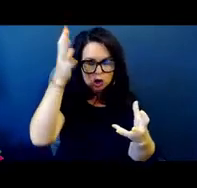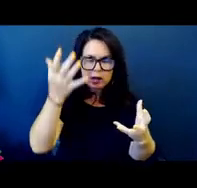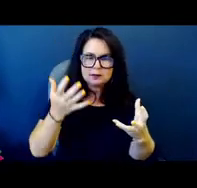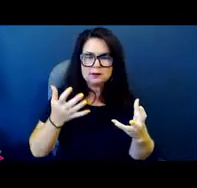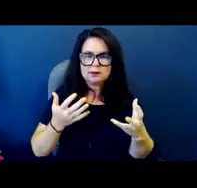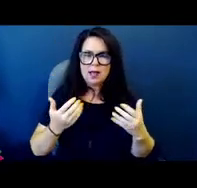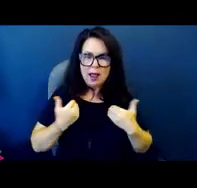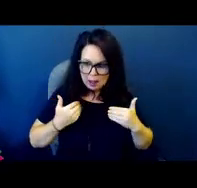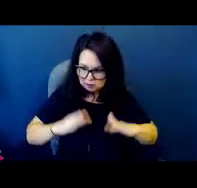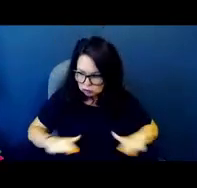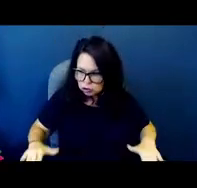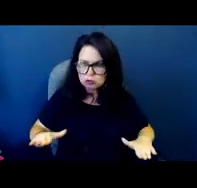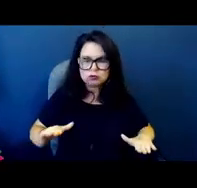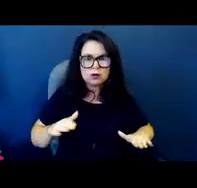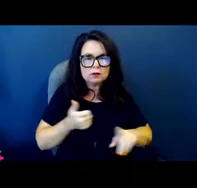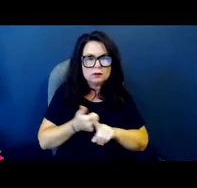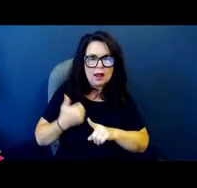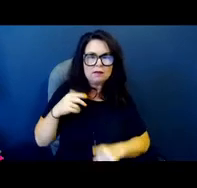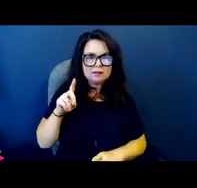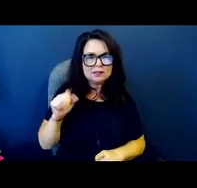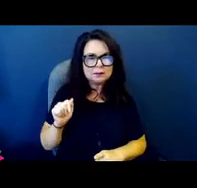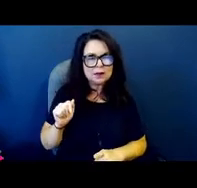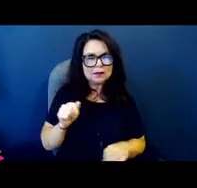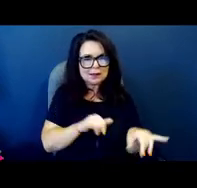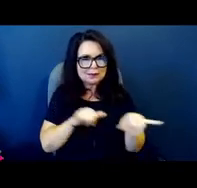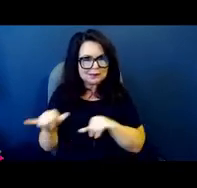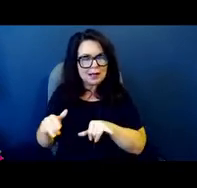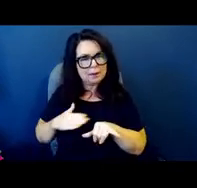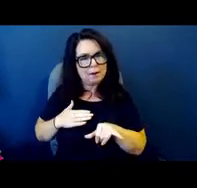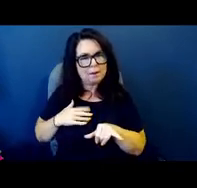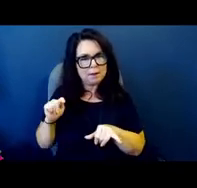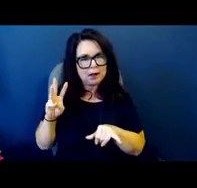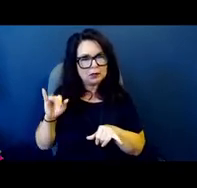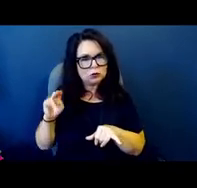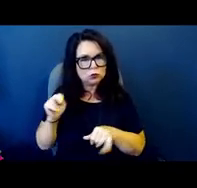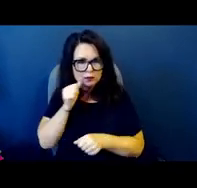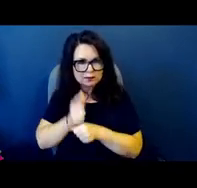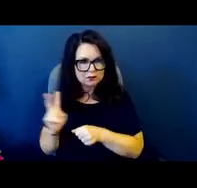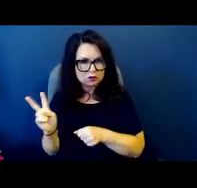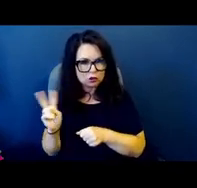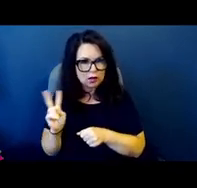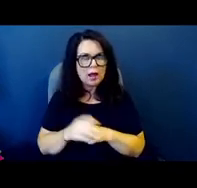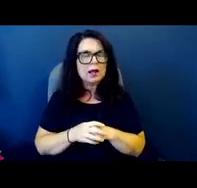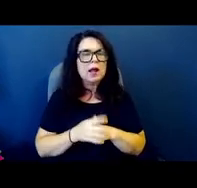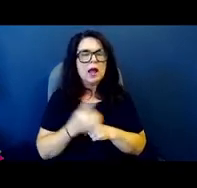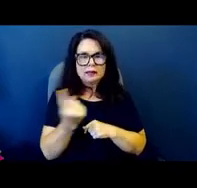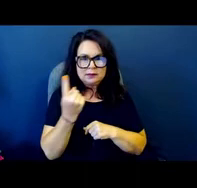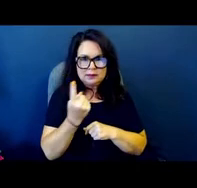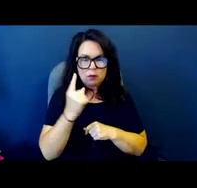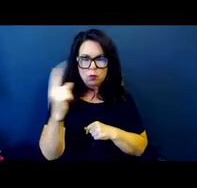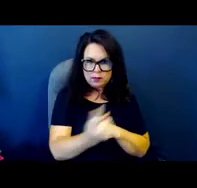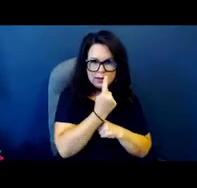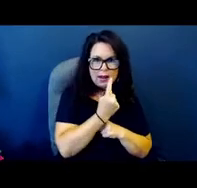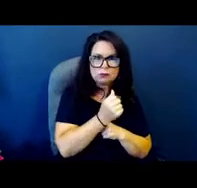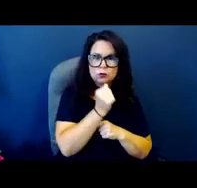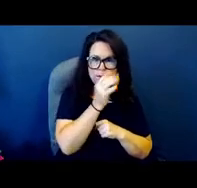with disabilities, like my twin and I, and somebody came into the room and pulled her out and said, you